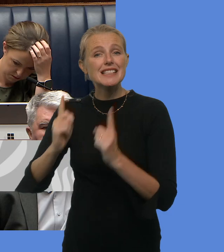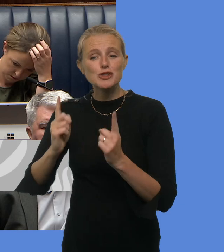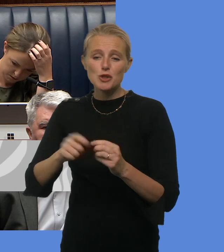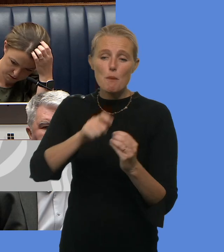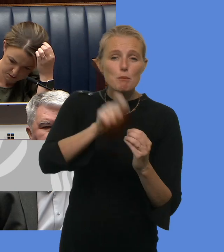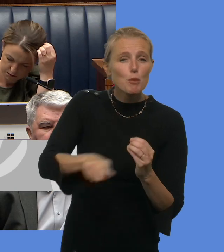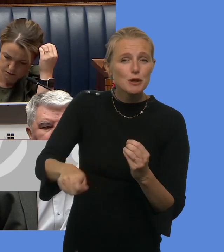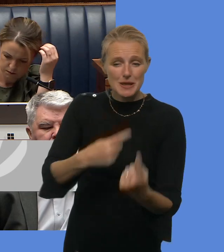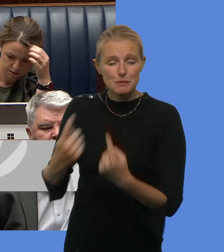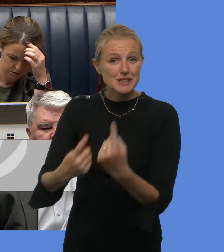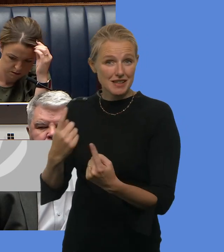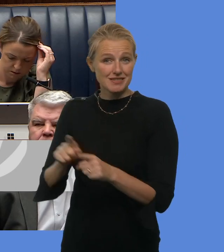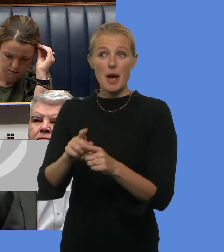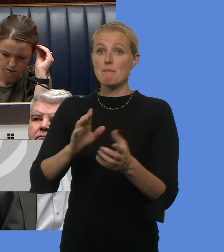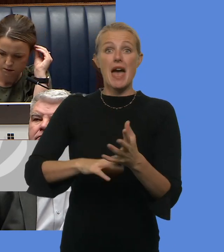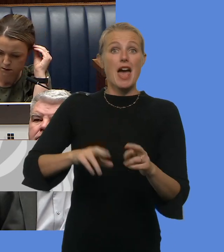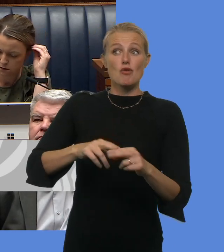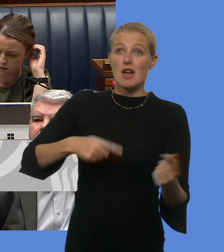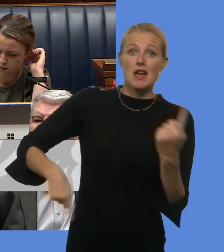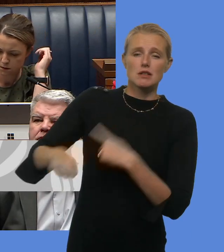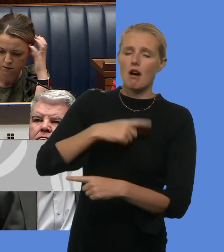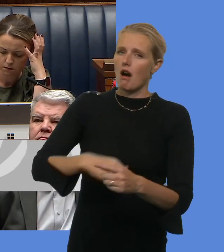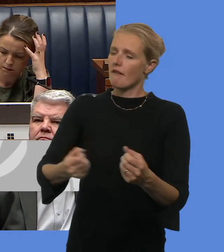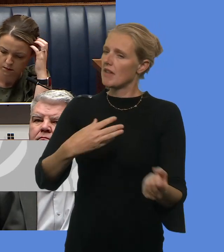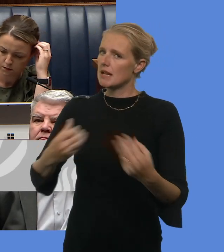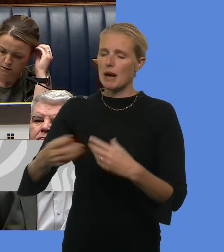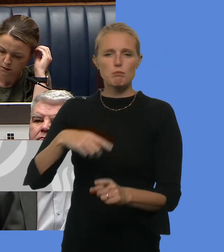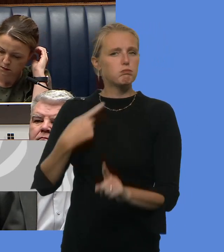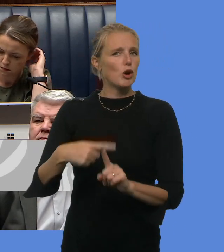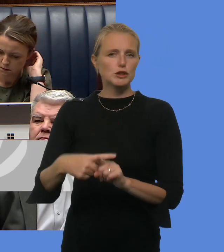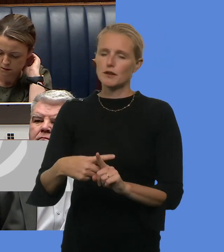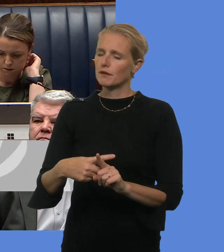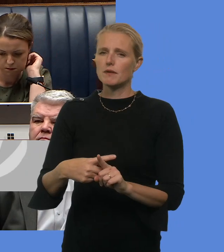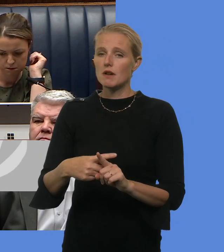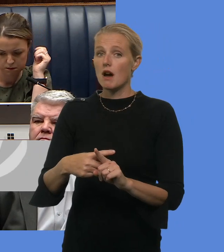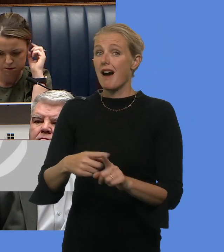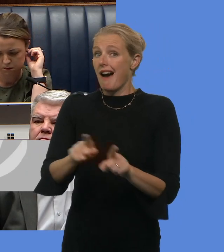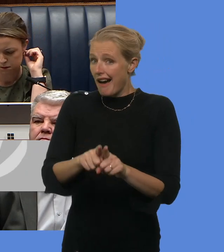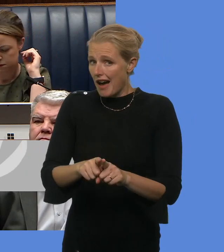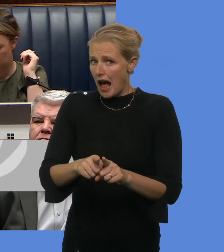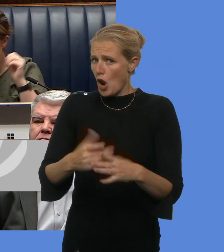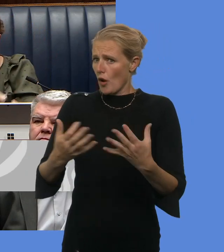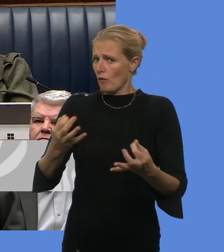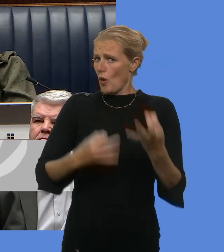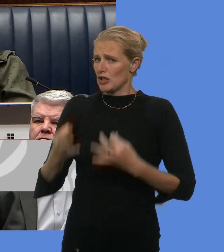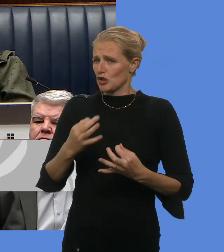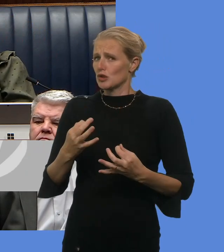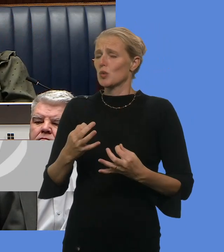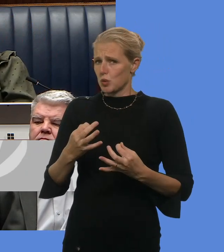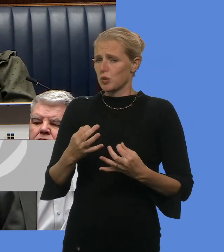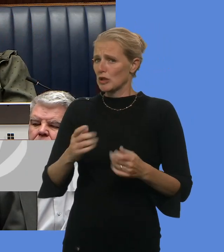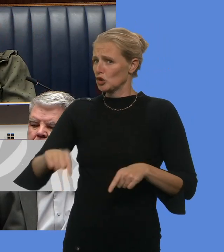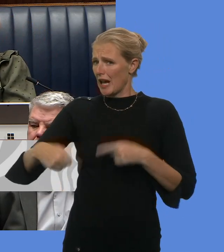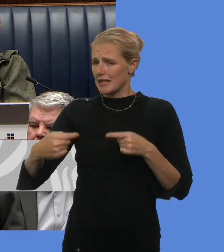pupils and parents in regards to the matter. It did raise a number of questions and perhaps even a number of challenges as to how you move forward to